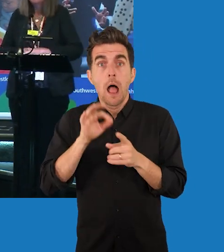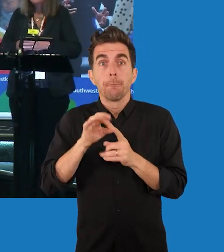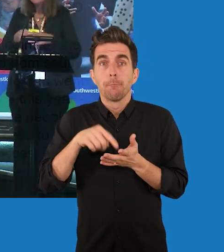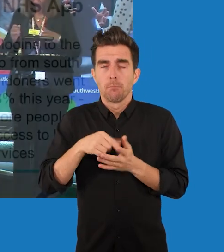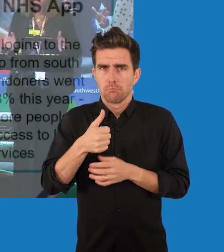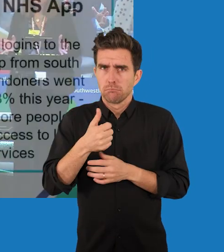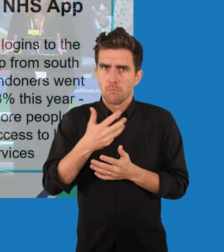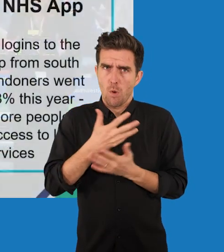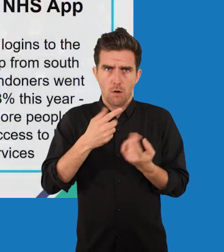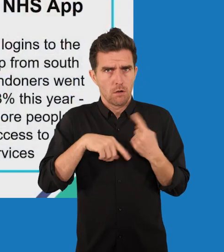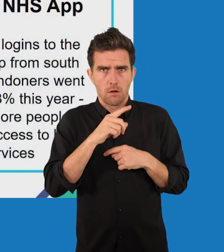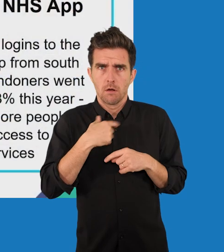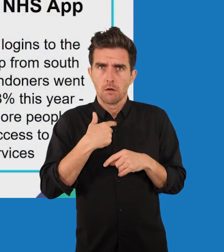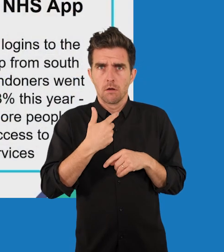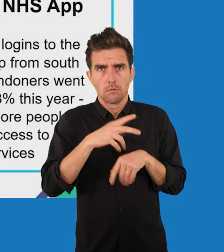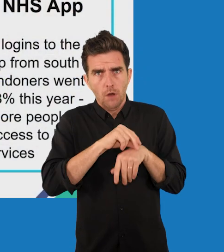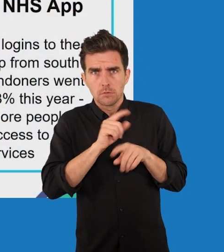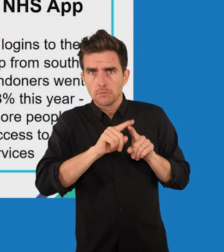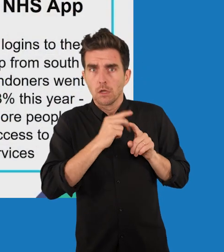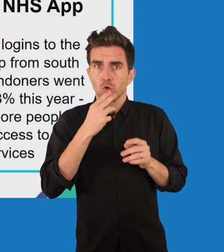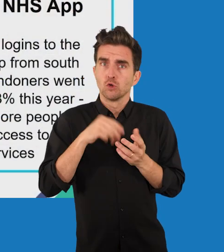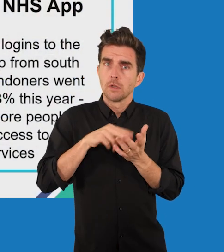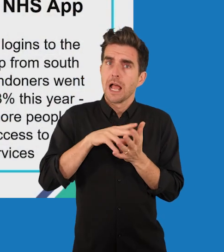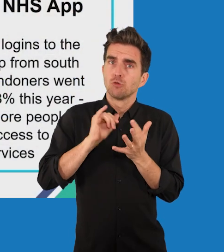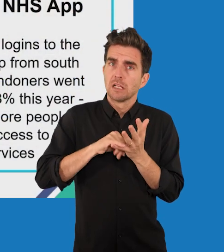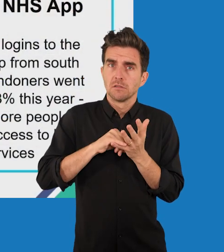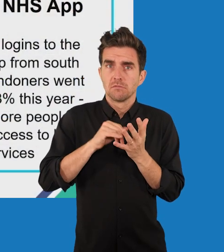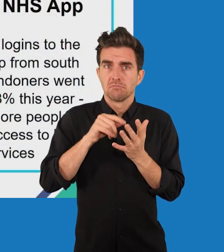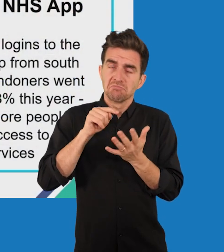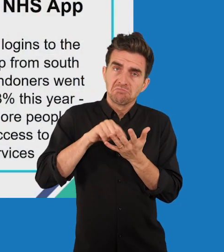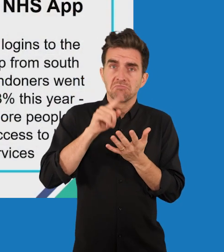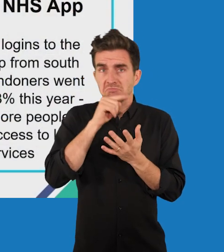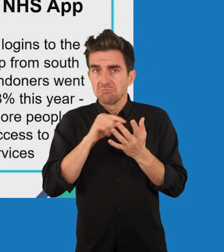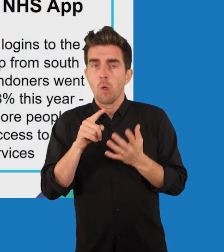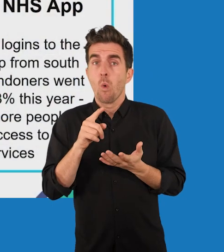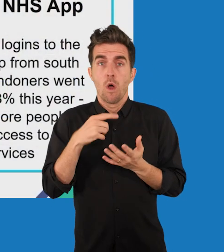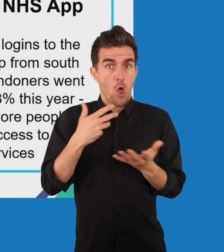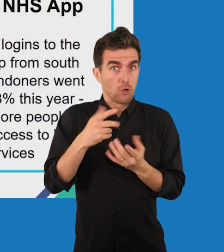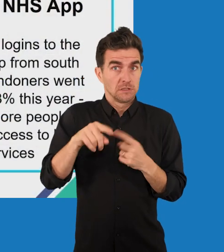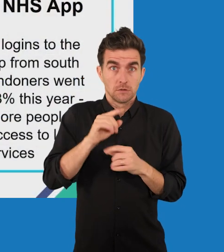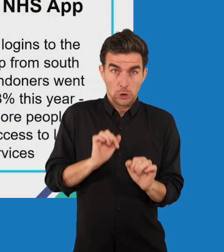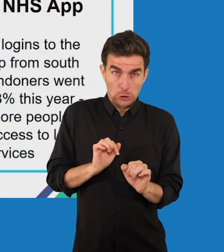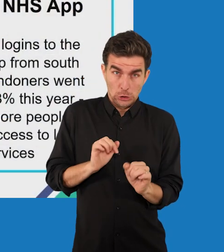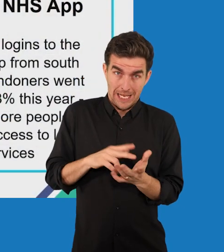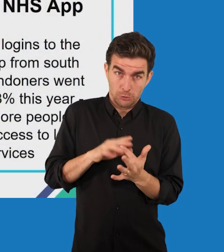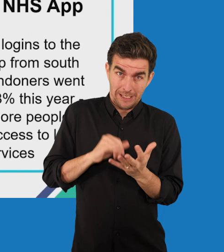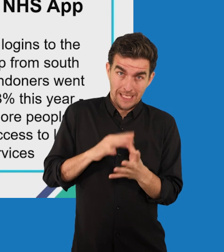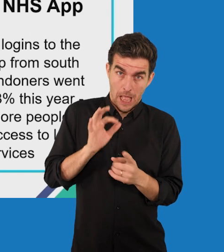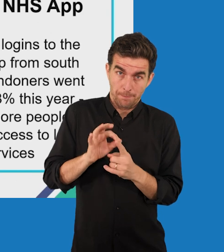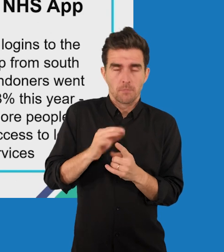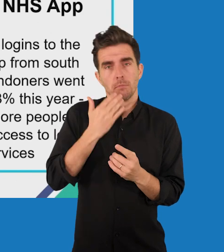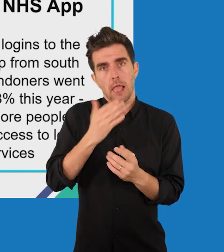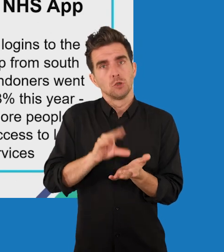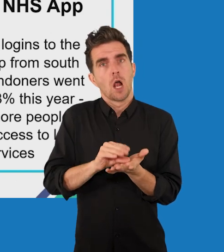app. Nearly all of our practices are using the NHS app in one way or another. So I would encourage anyone, if you haven't got